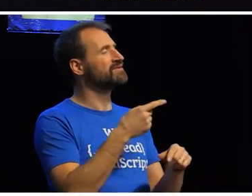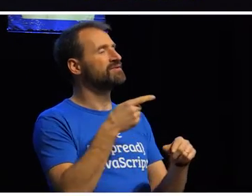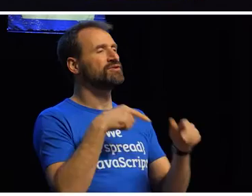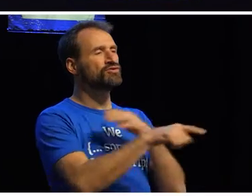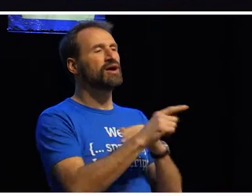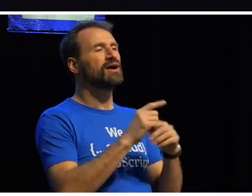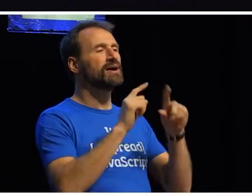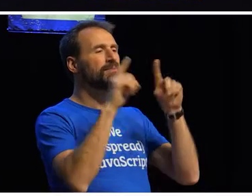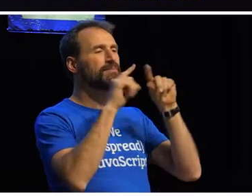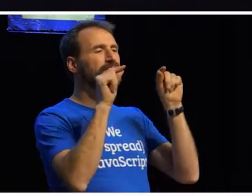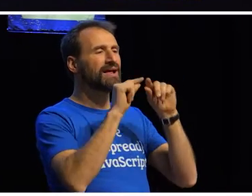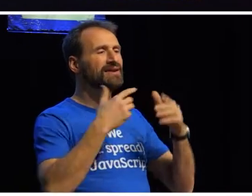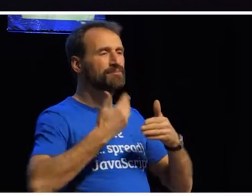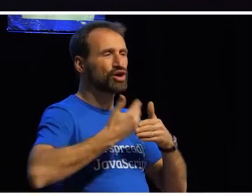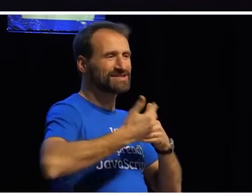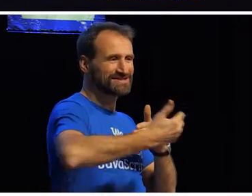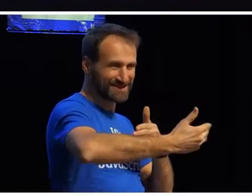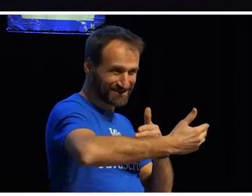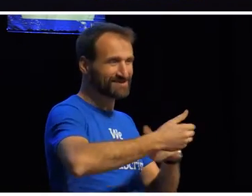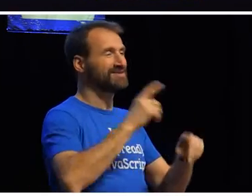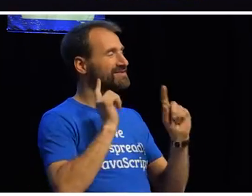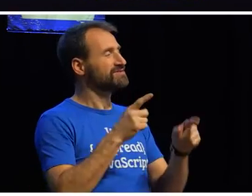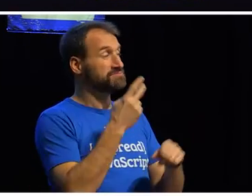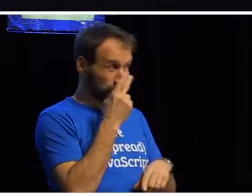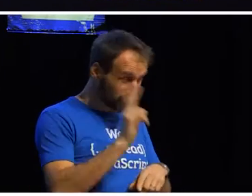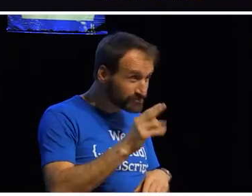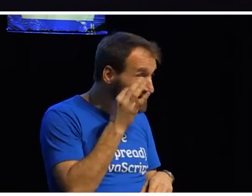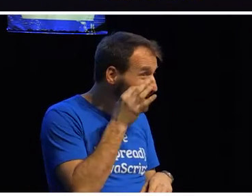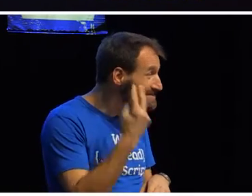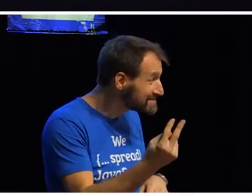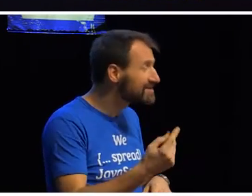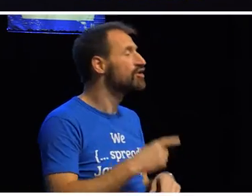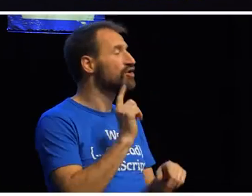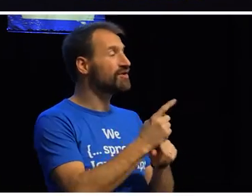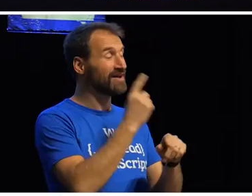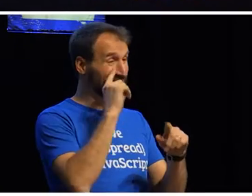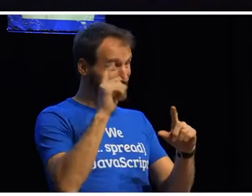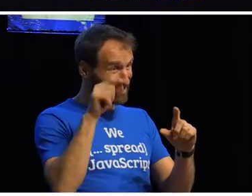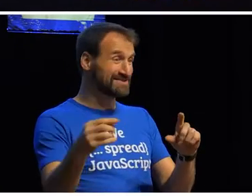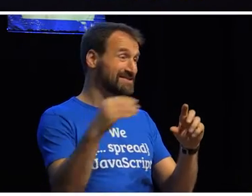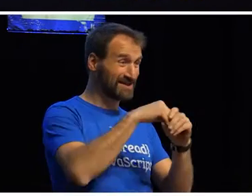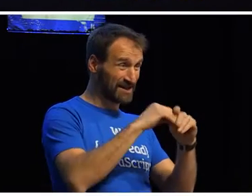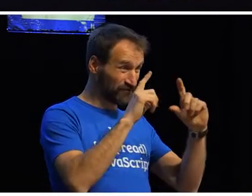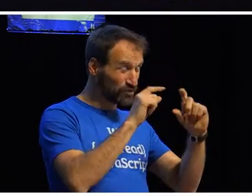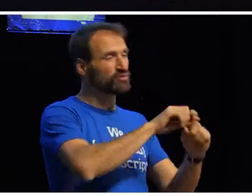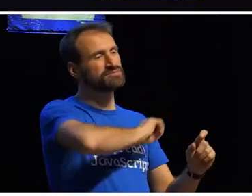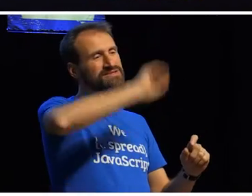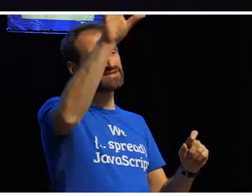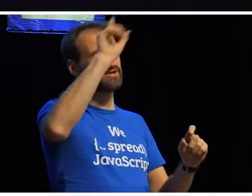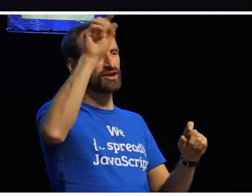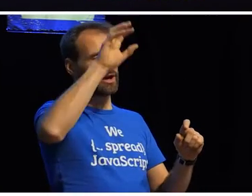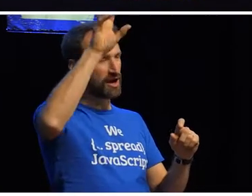image processing to see if cat is present in a photo. And if the cat is in a photo, send it in the cloud, otherwise just dump